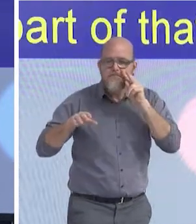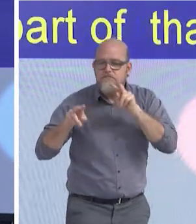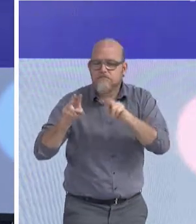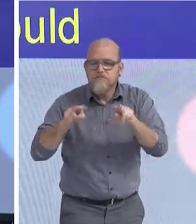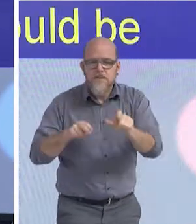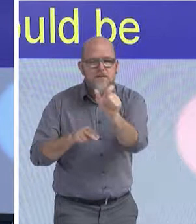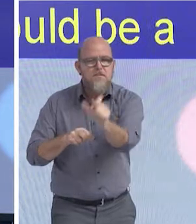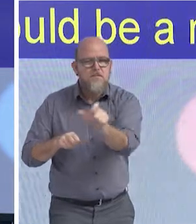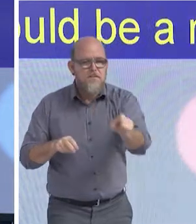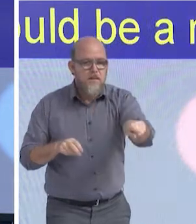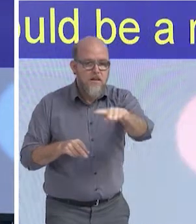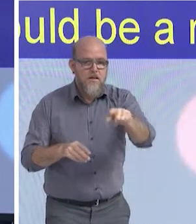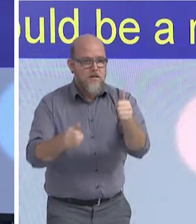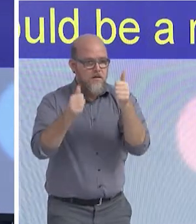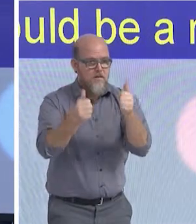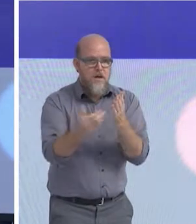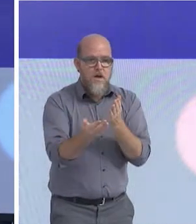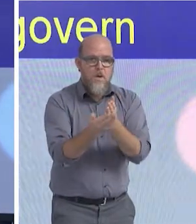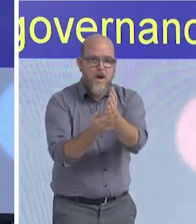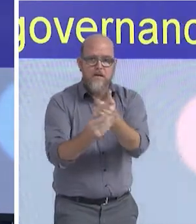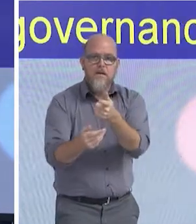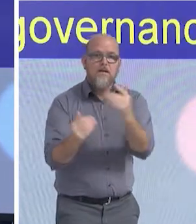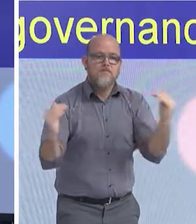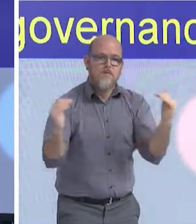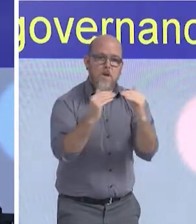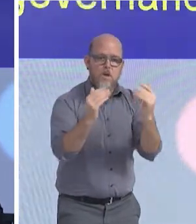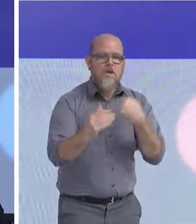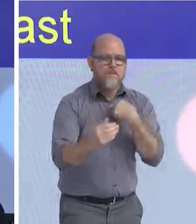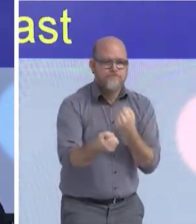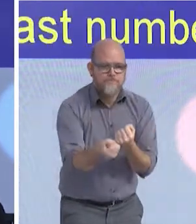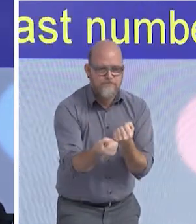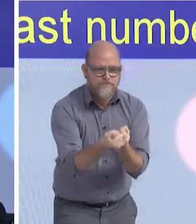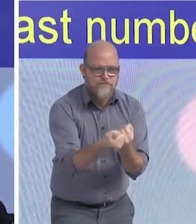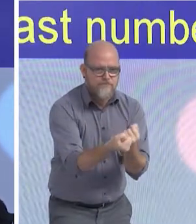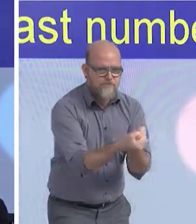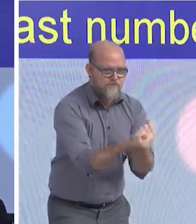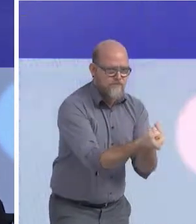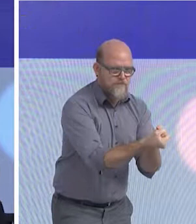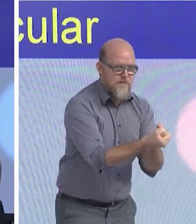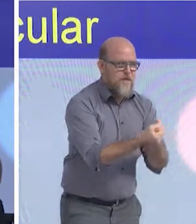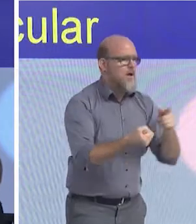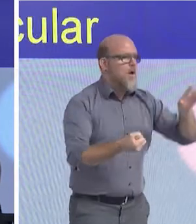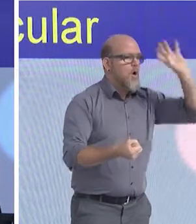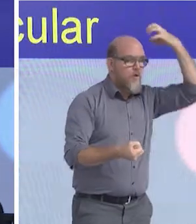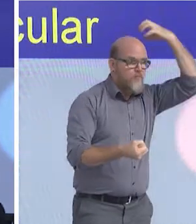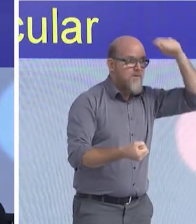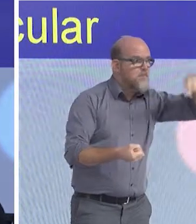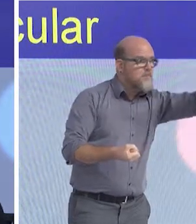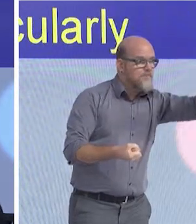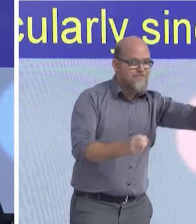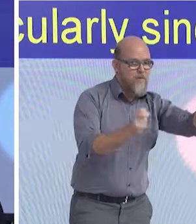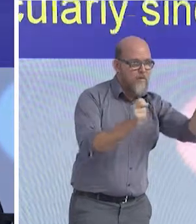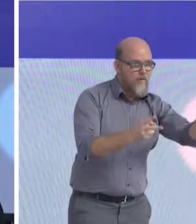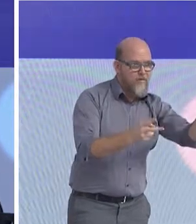routine part of good governance. But I think over the last number of years, and particularly since Brexit and since the